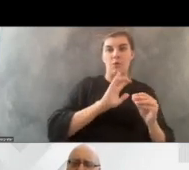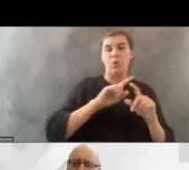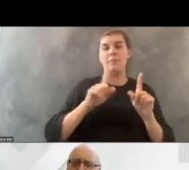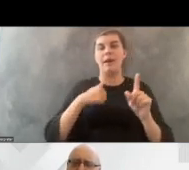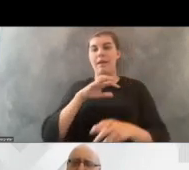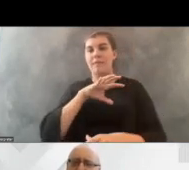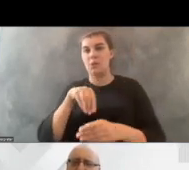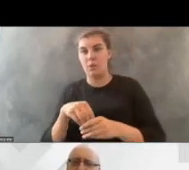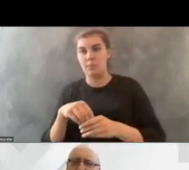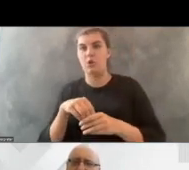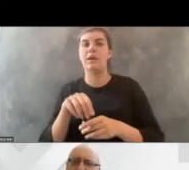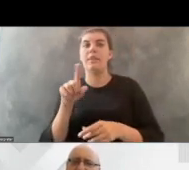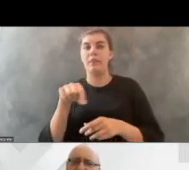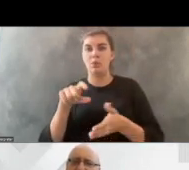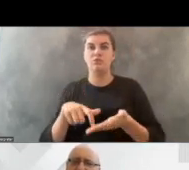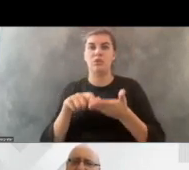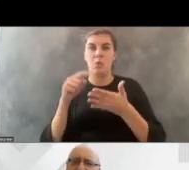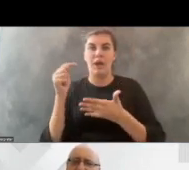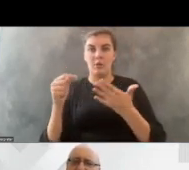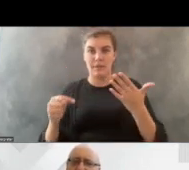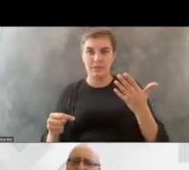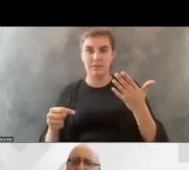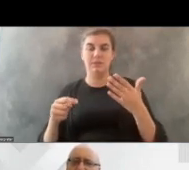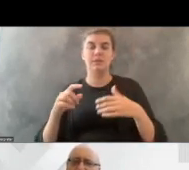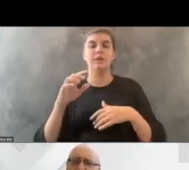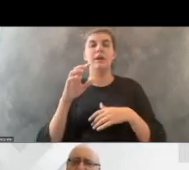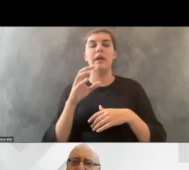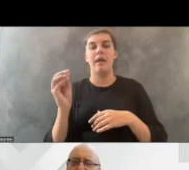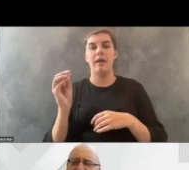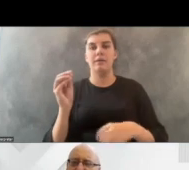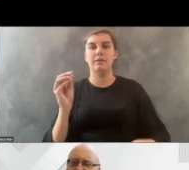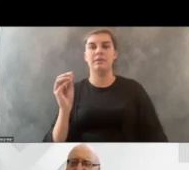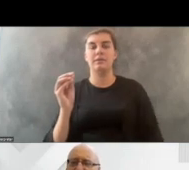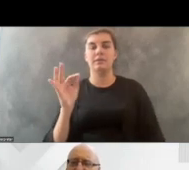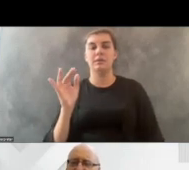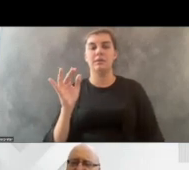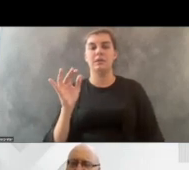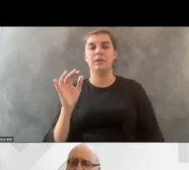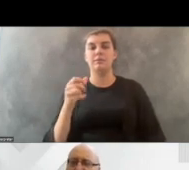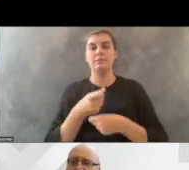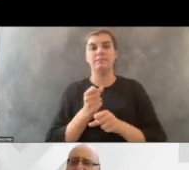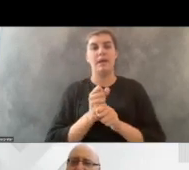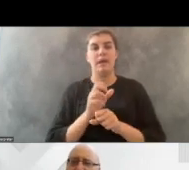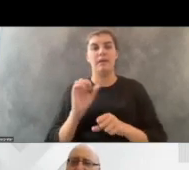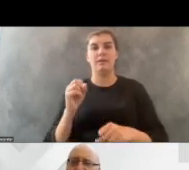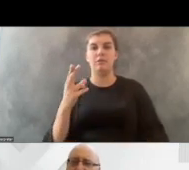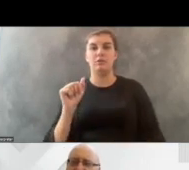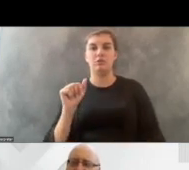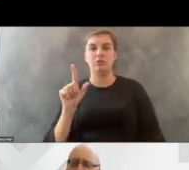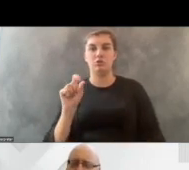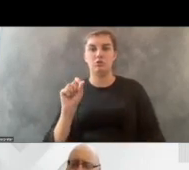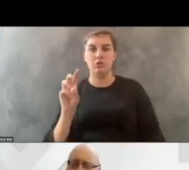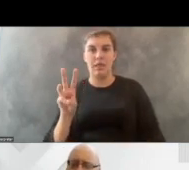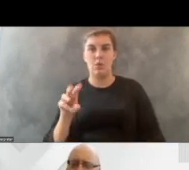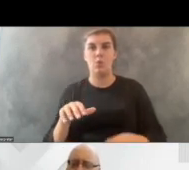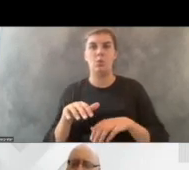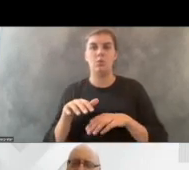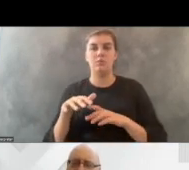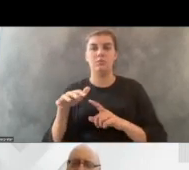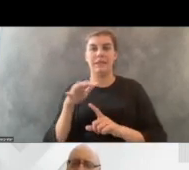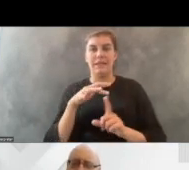any associated accessible walk indication, and any additional features. And the additional features may be